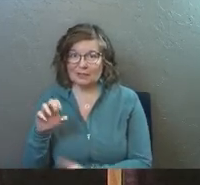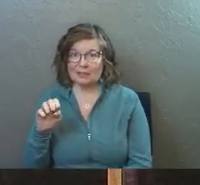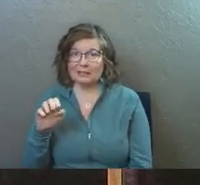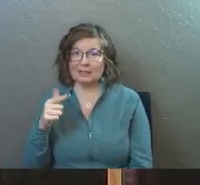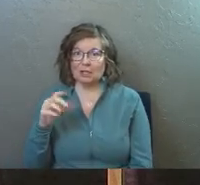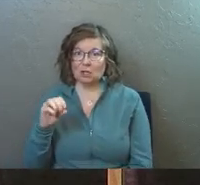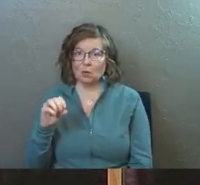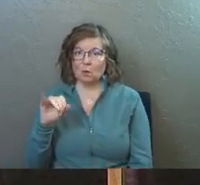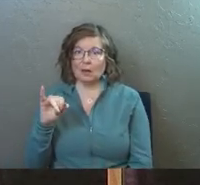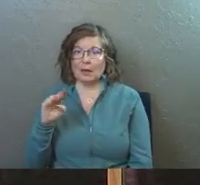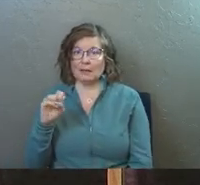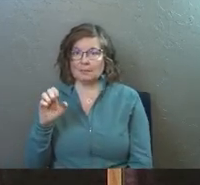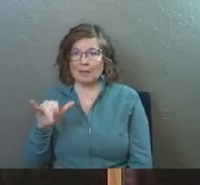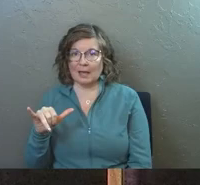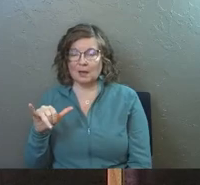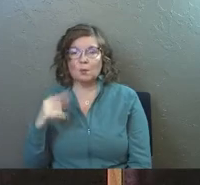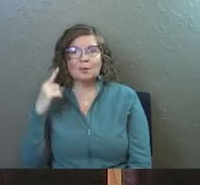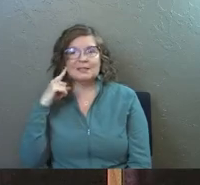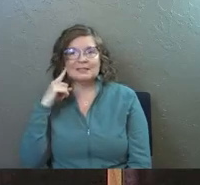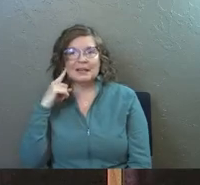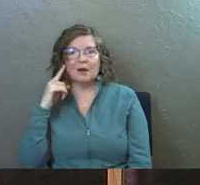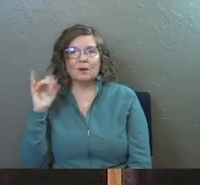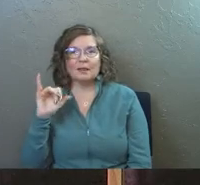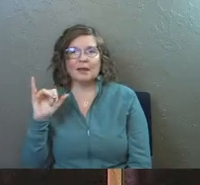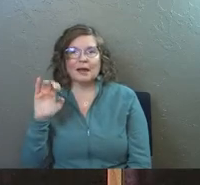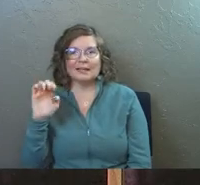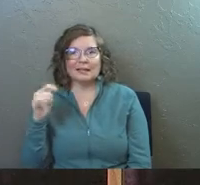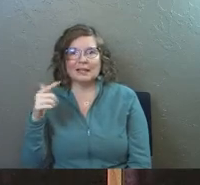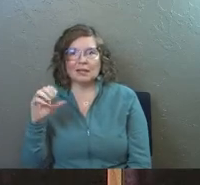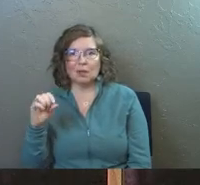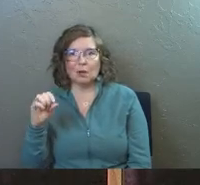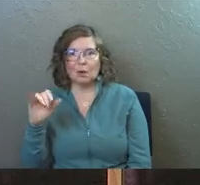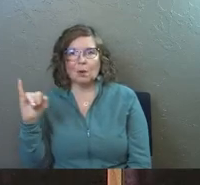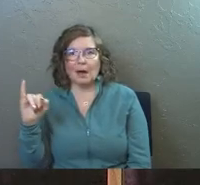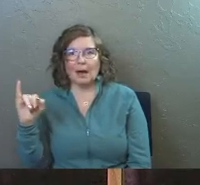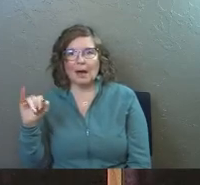ego I may. Ego I may.